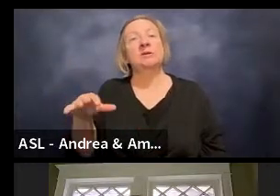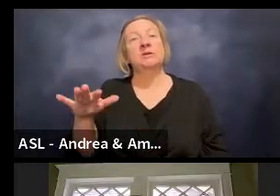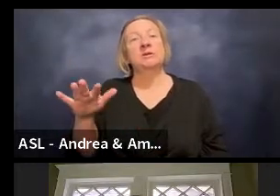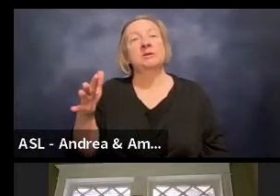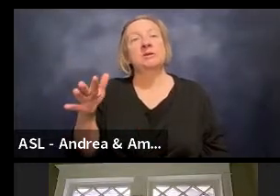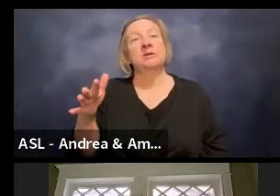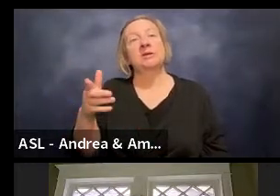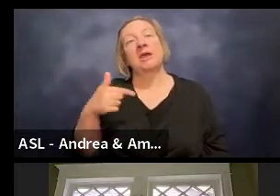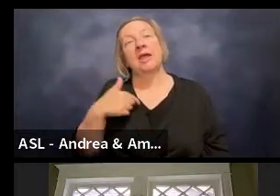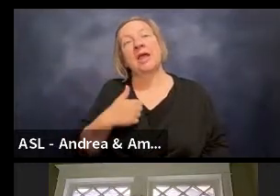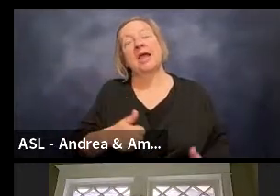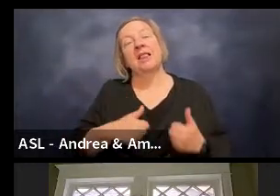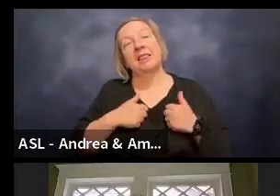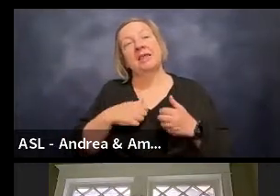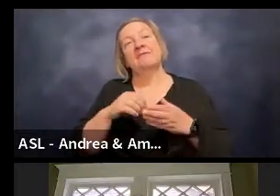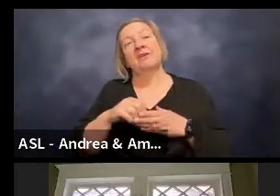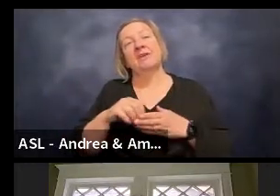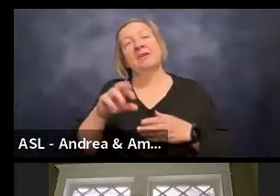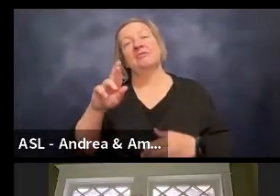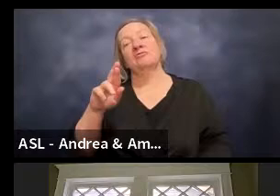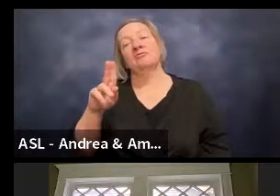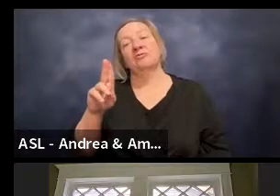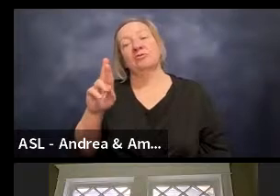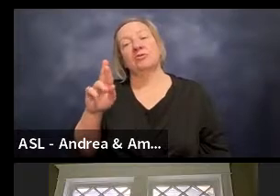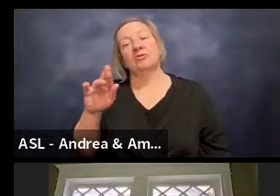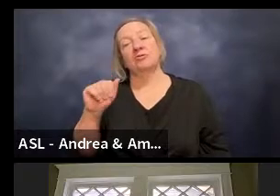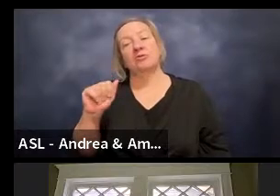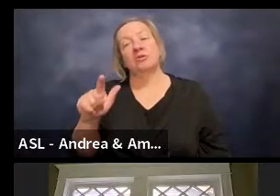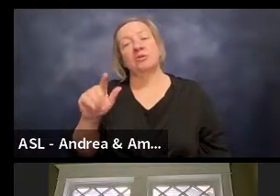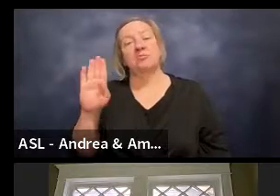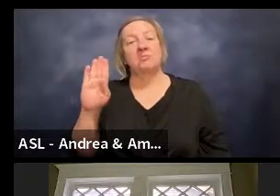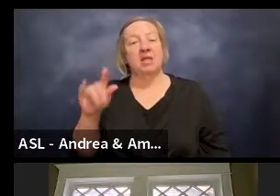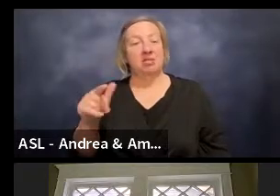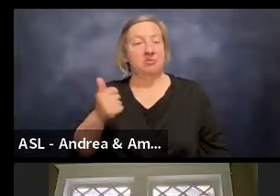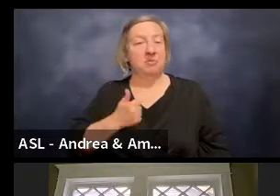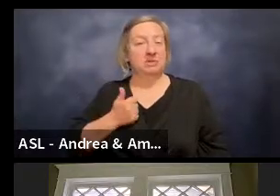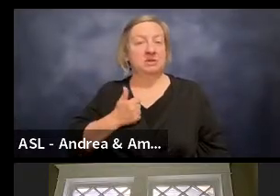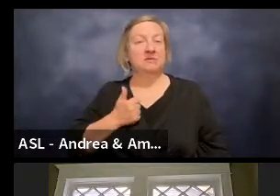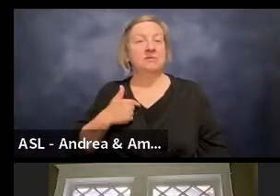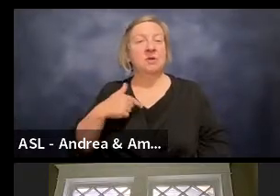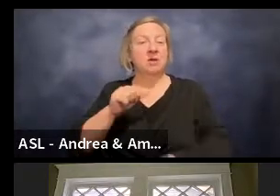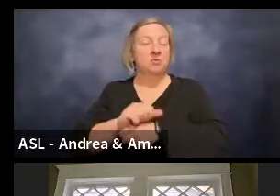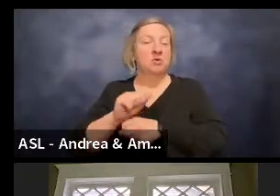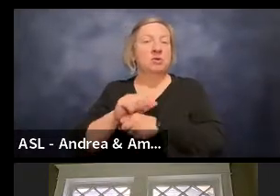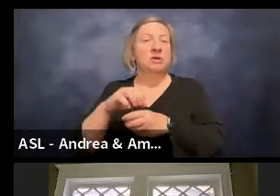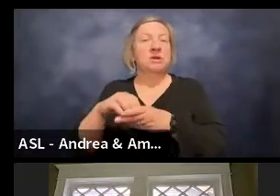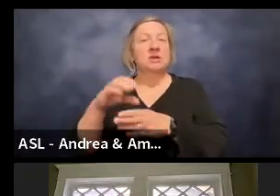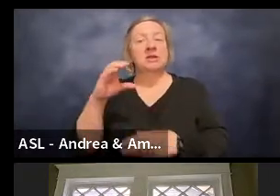I live in rural battleground myself, so I work in Clark County, and